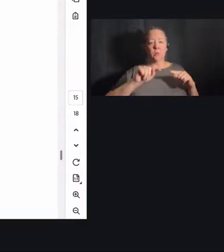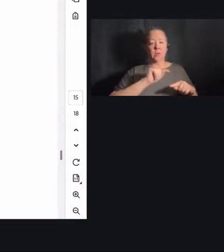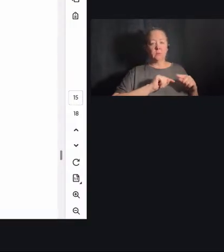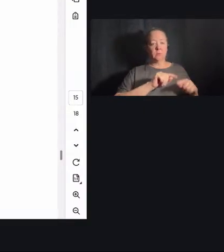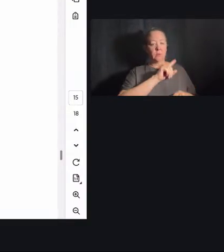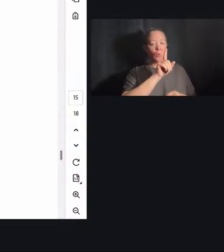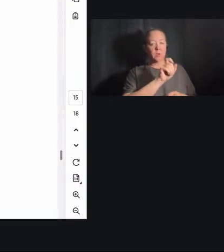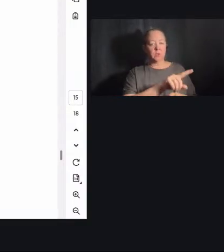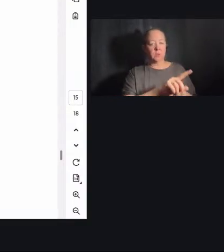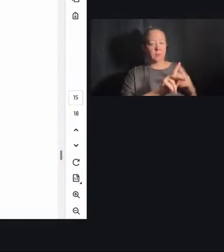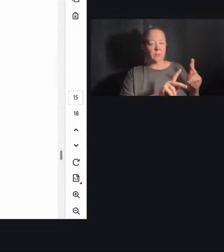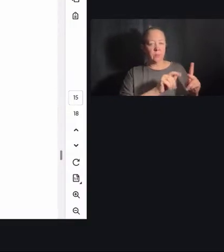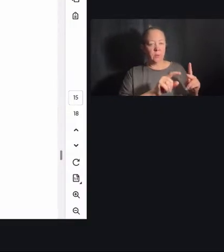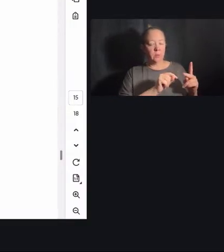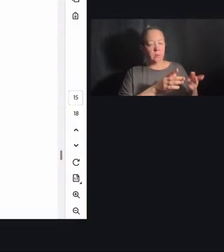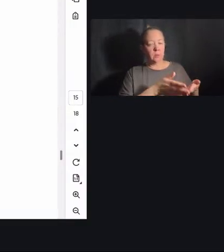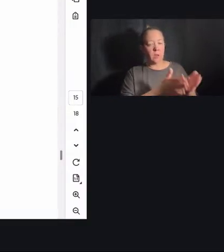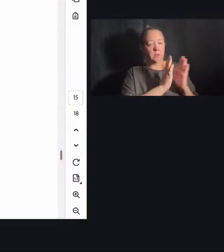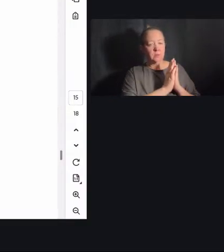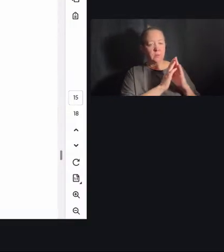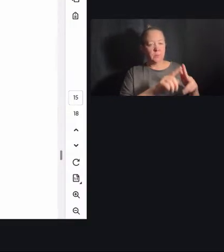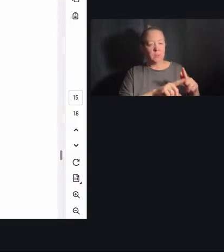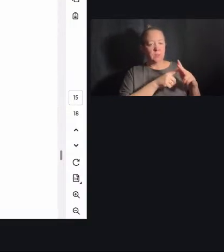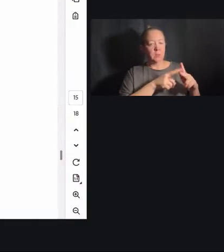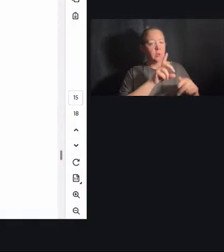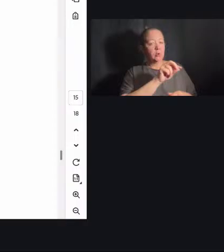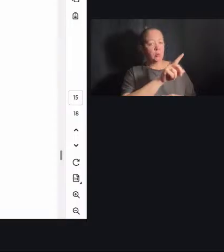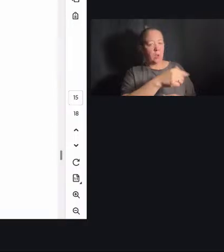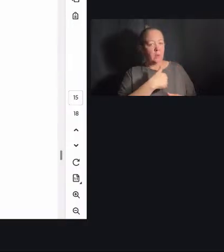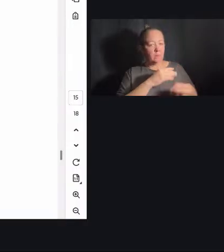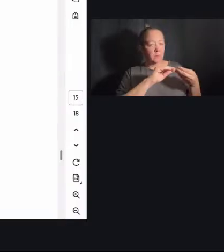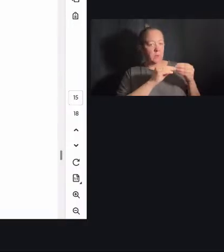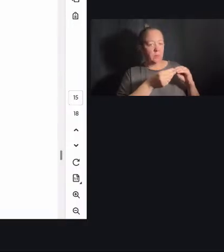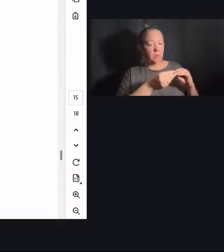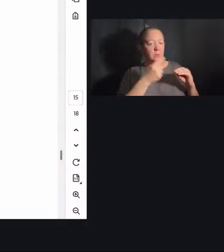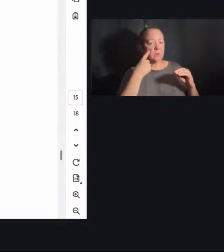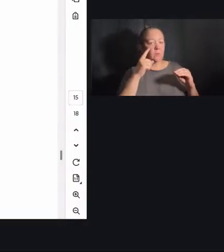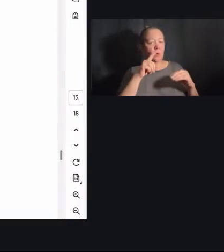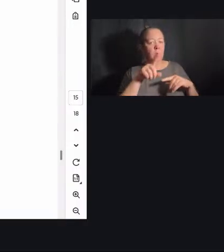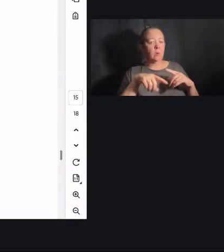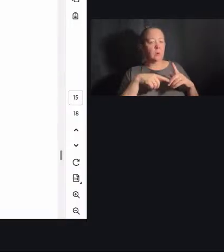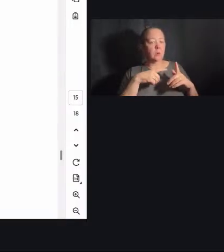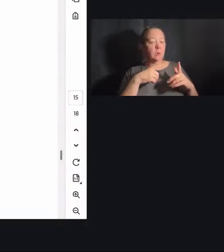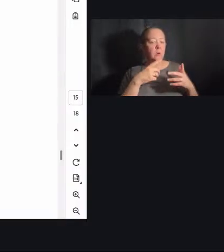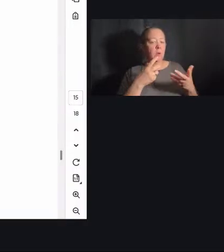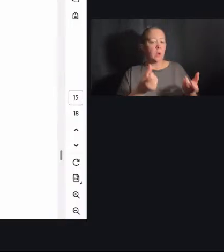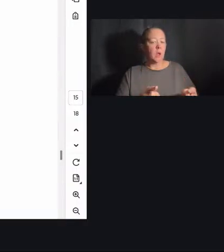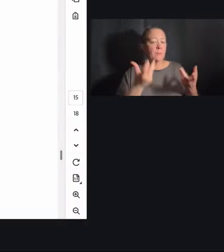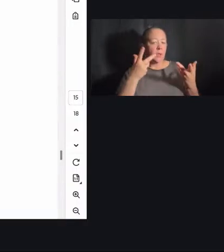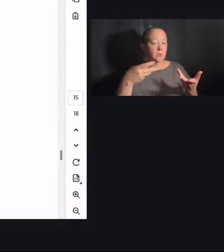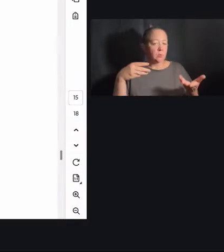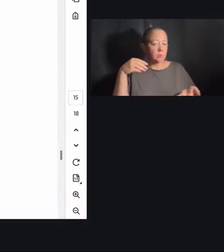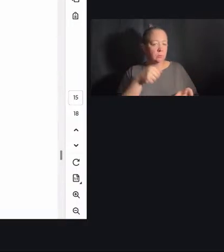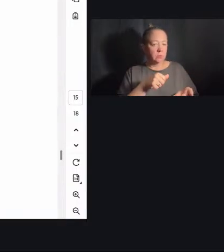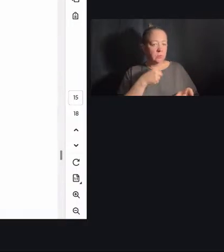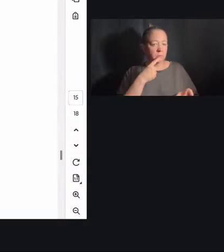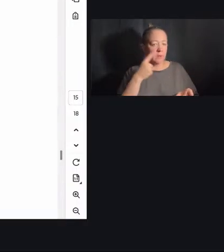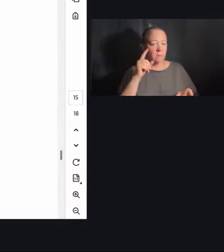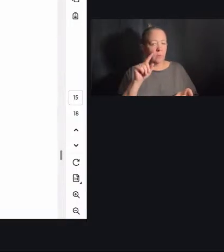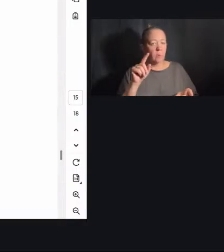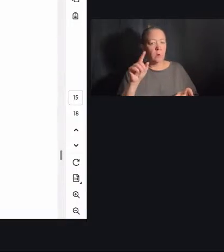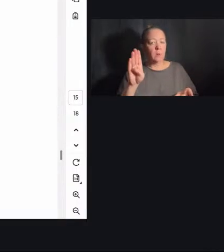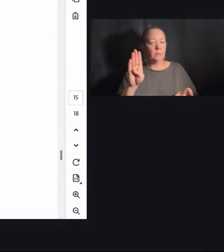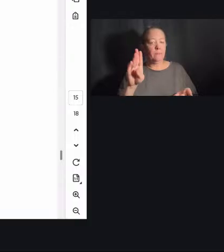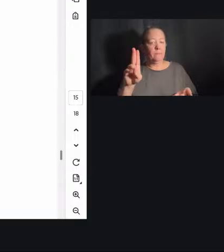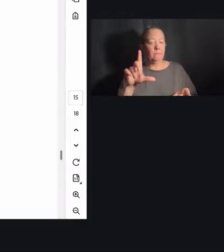you have any numbers for what we spend on bulk pickup or twice weekly trash pickup? Do